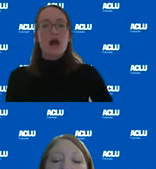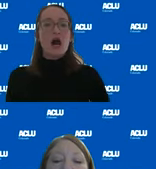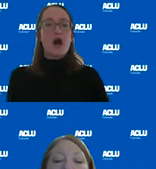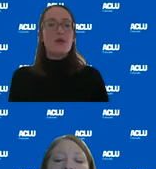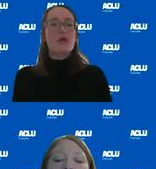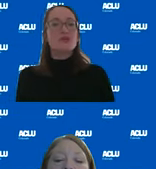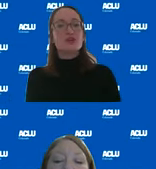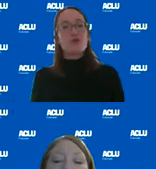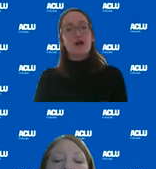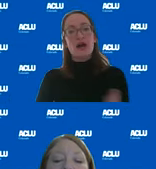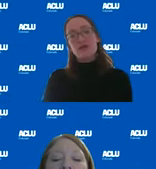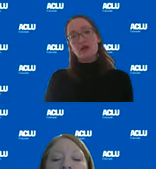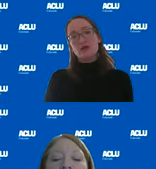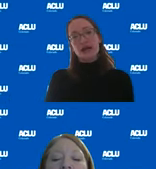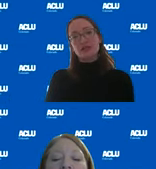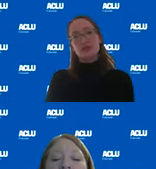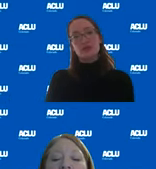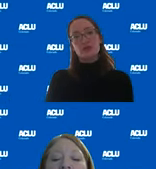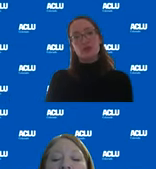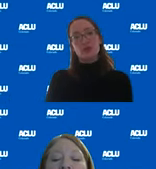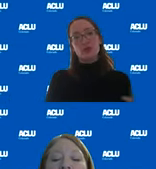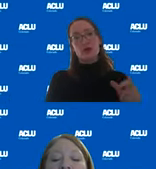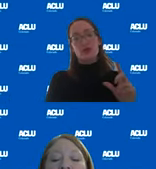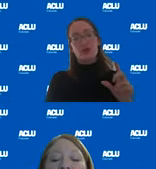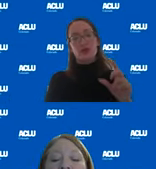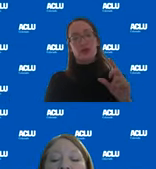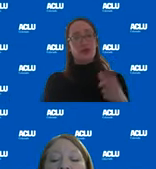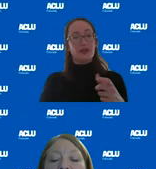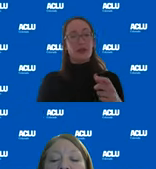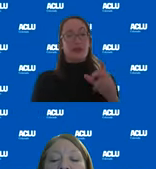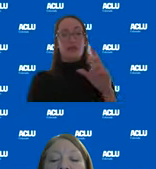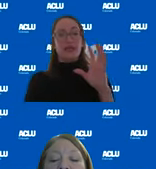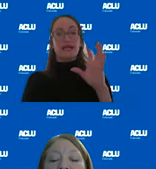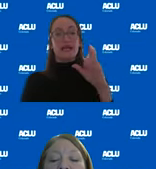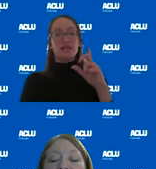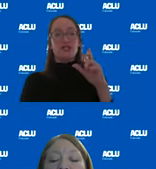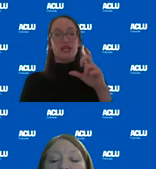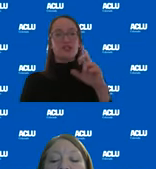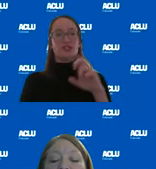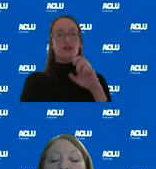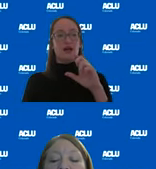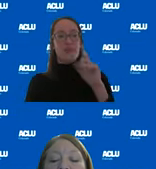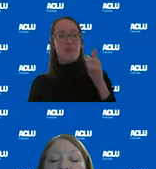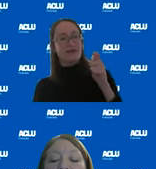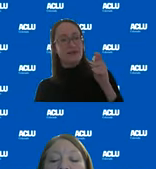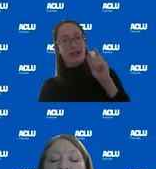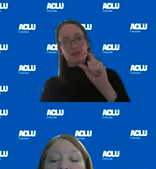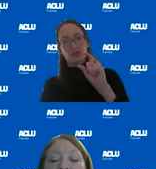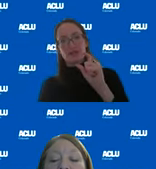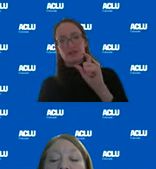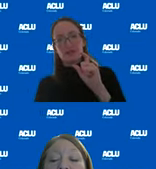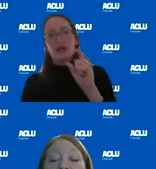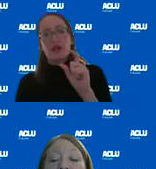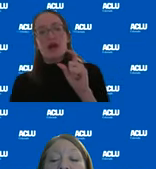Exactly. So again, that goes back to the good thing that we can change mailing